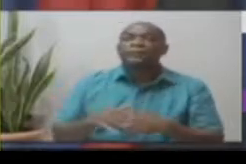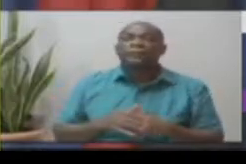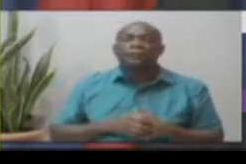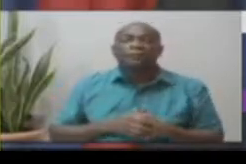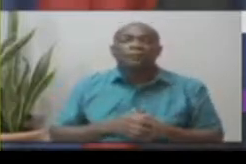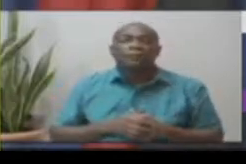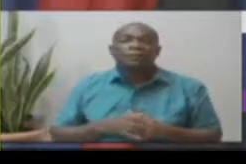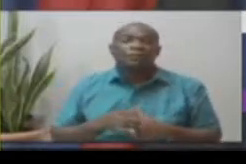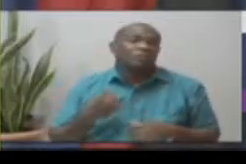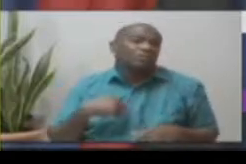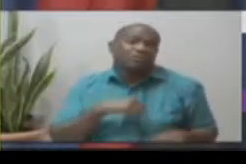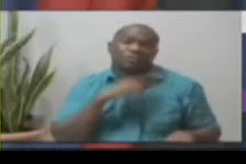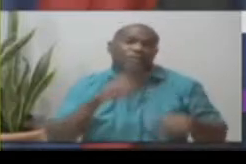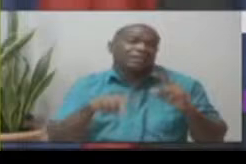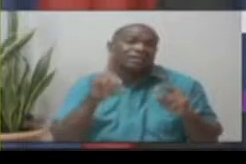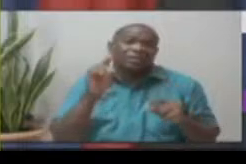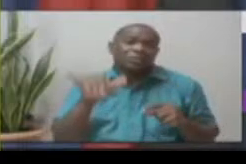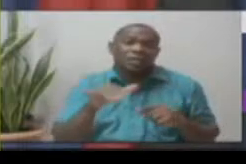it on the vaccine,